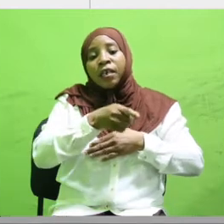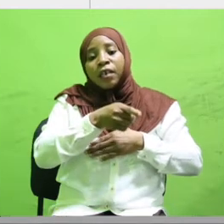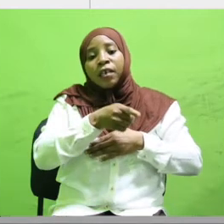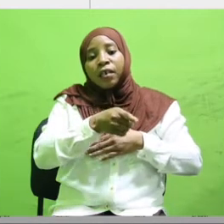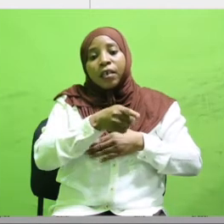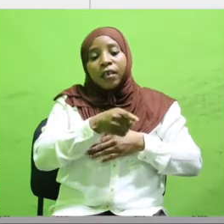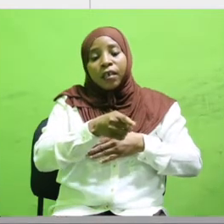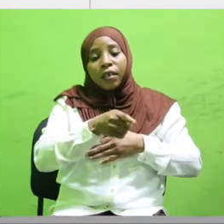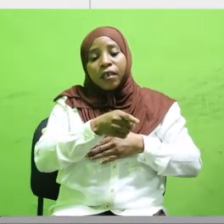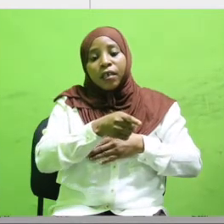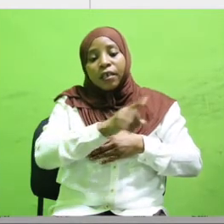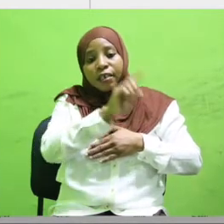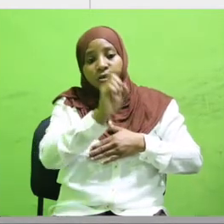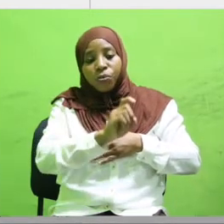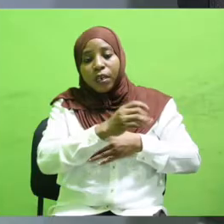Moving ahead